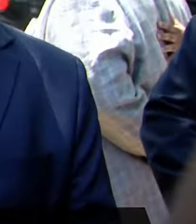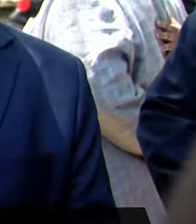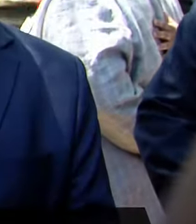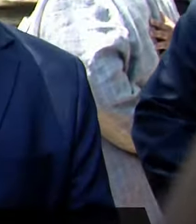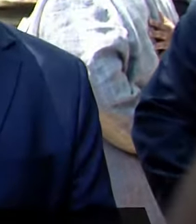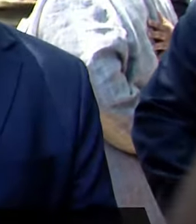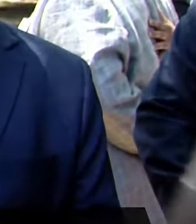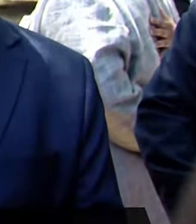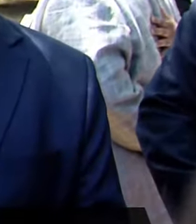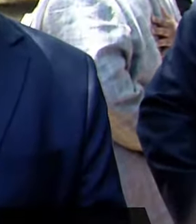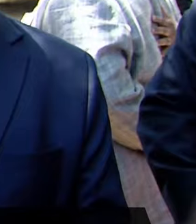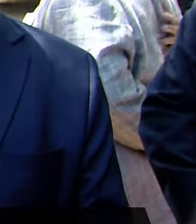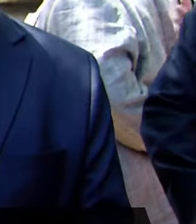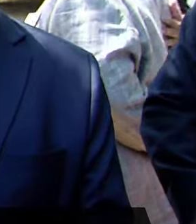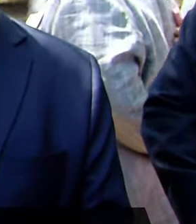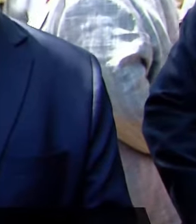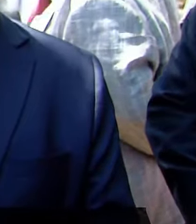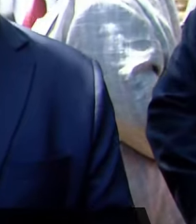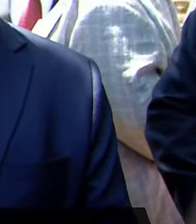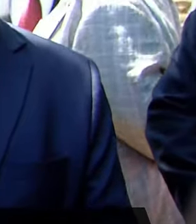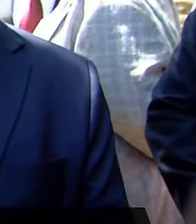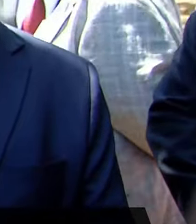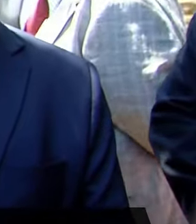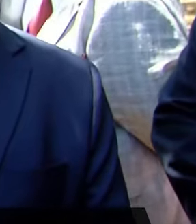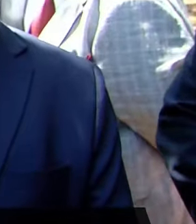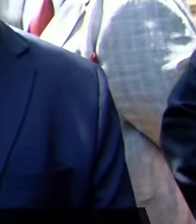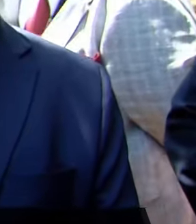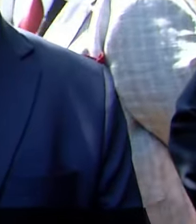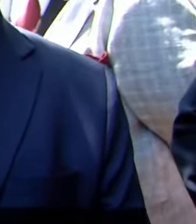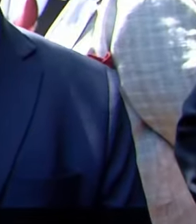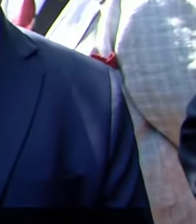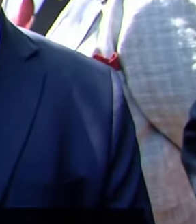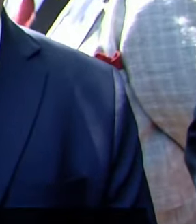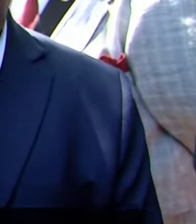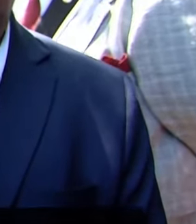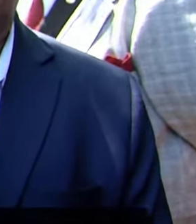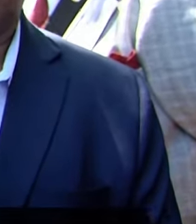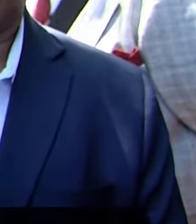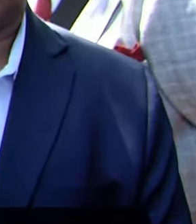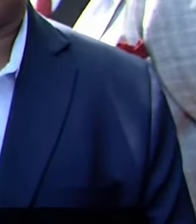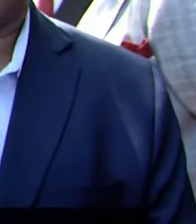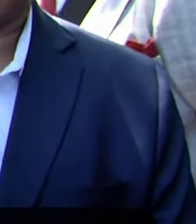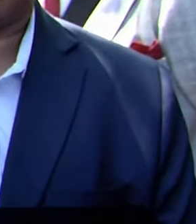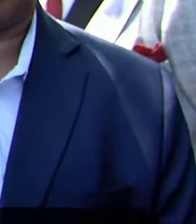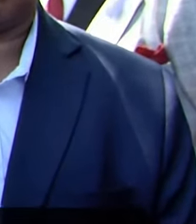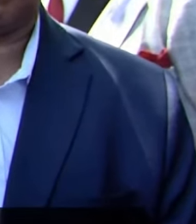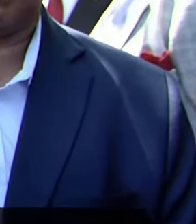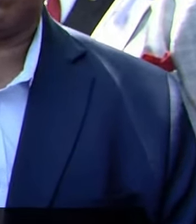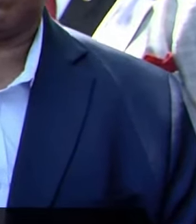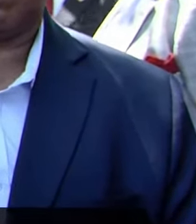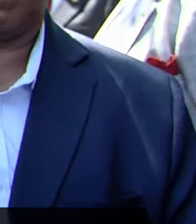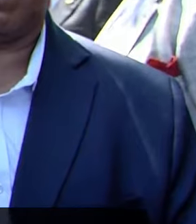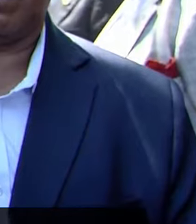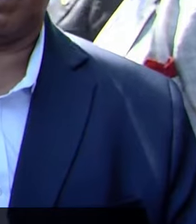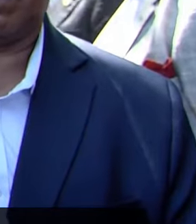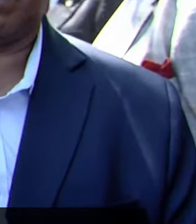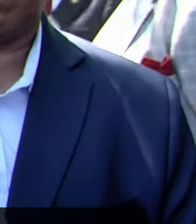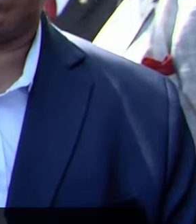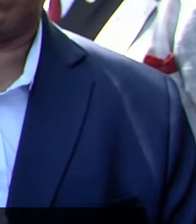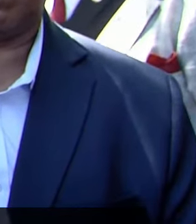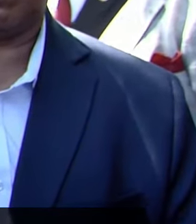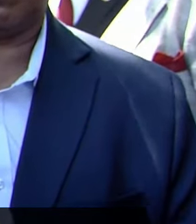agents. For instance, he is one who alerted me that Craig Williamson